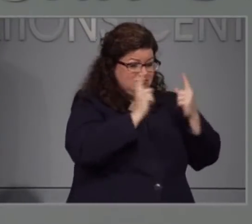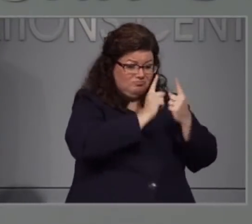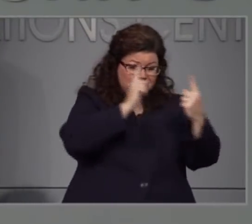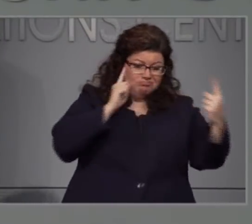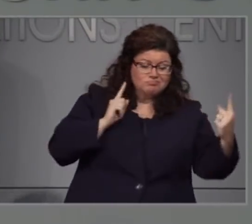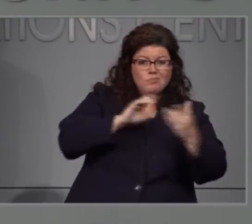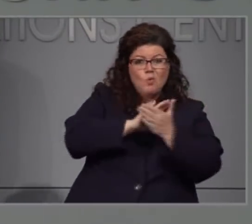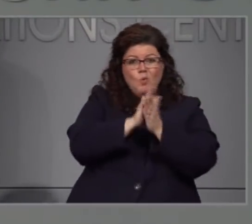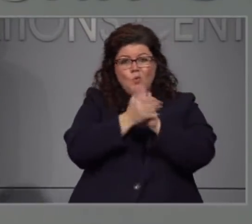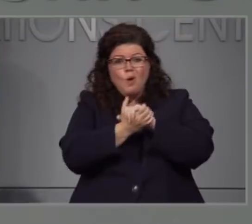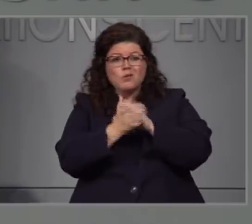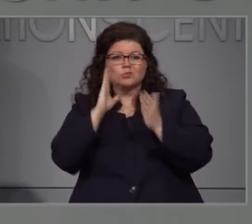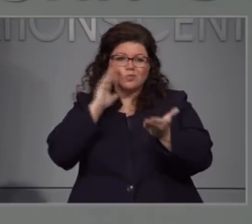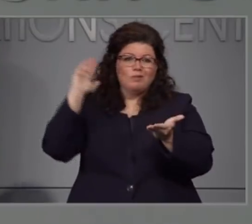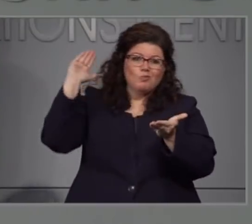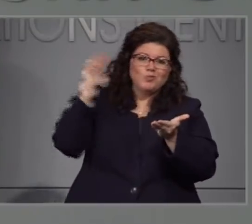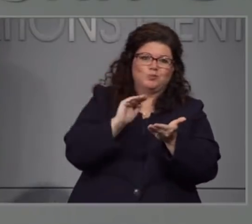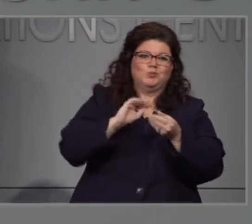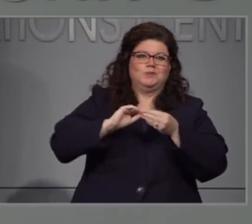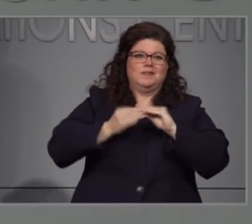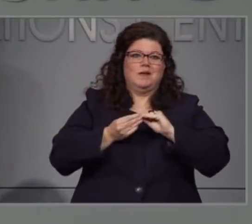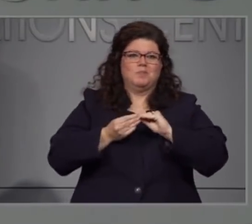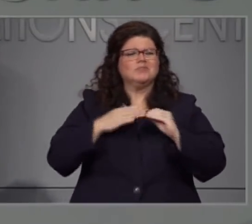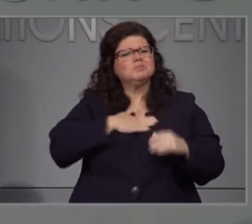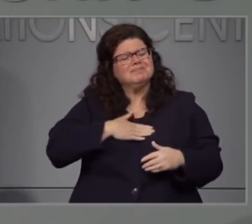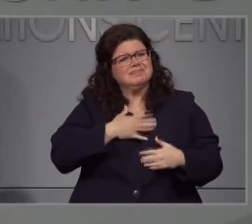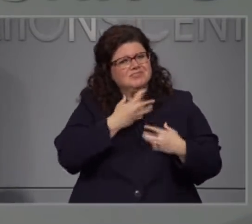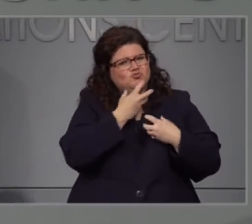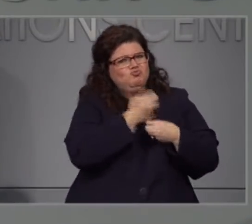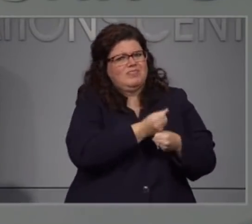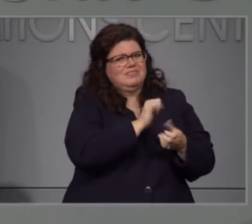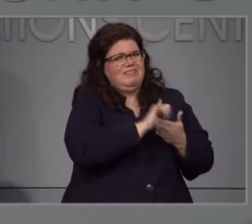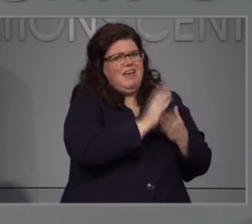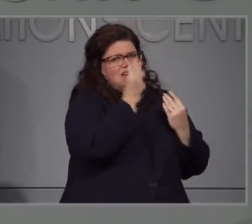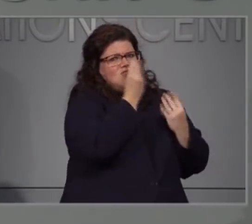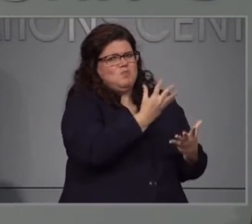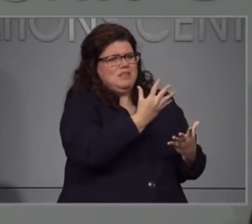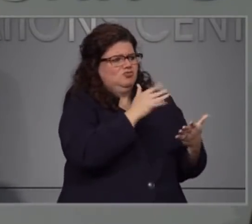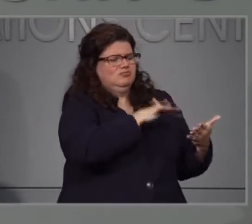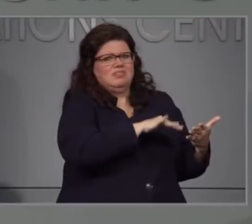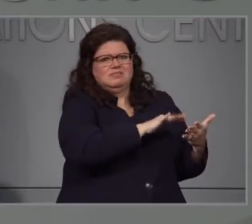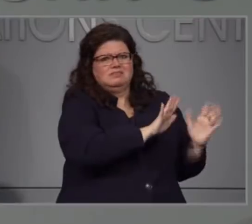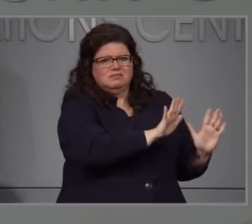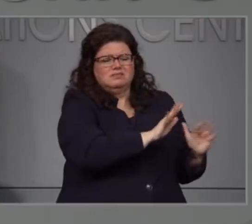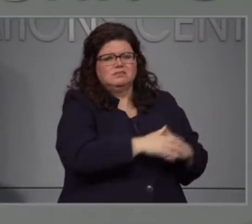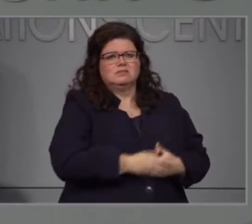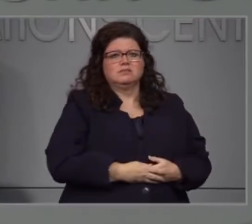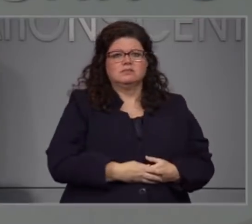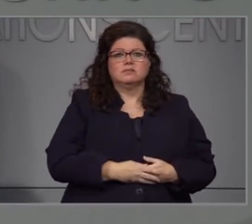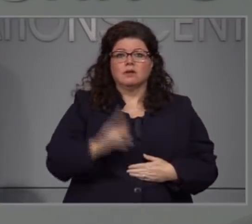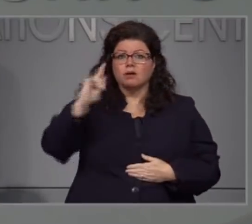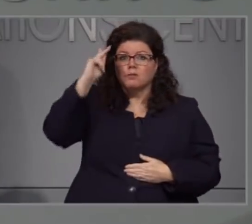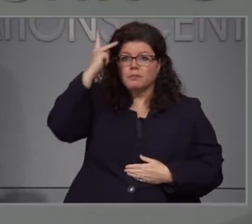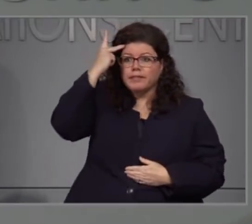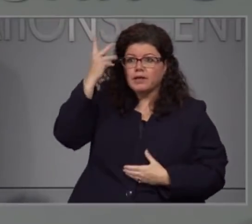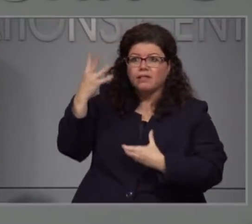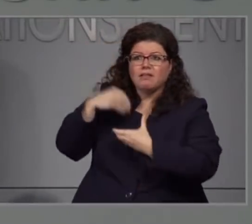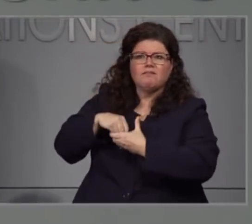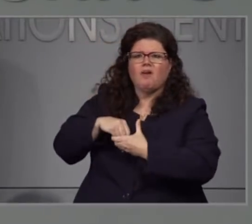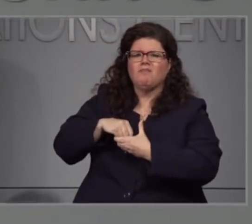virus. Please trust this advice. It's not political. It's not an